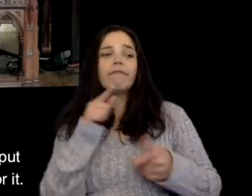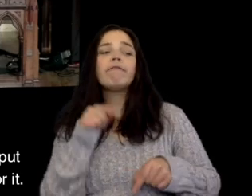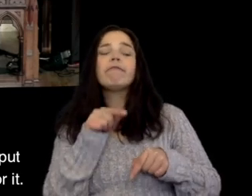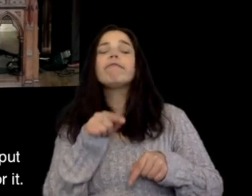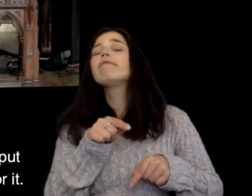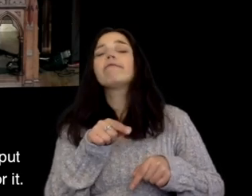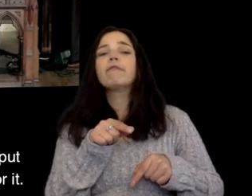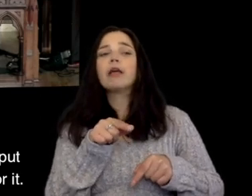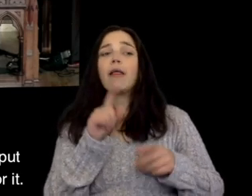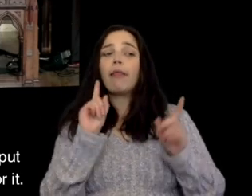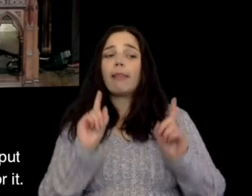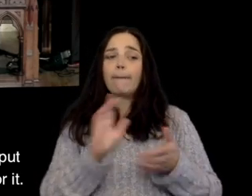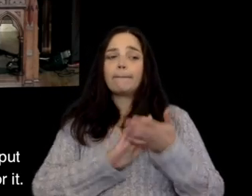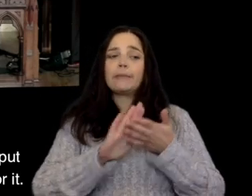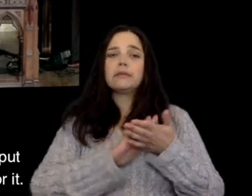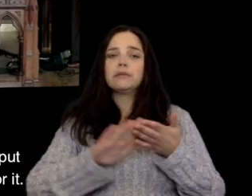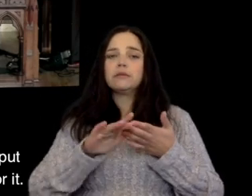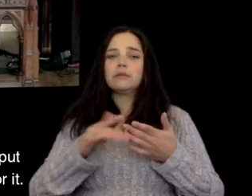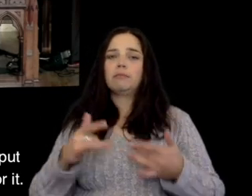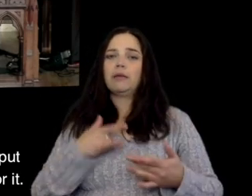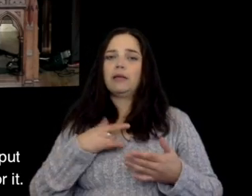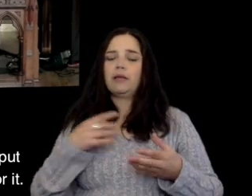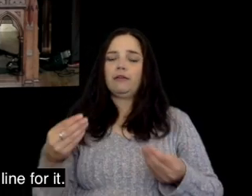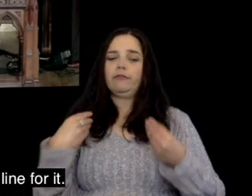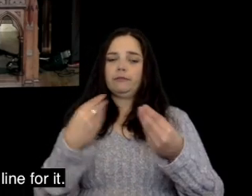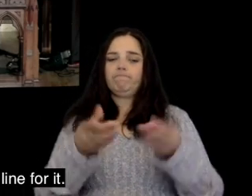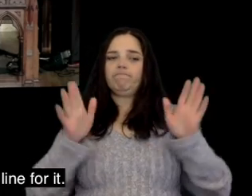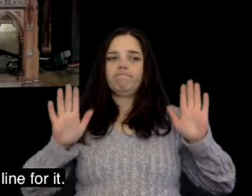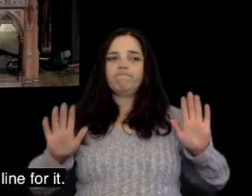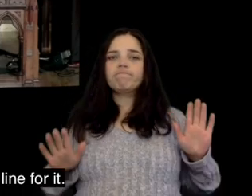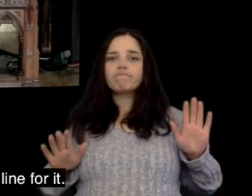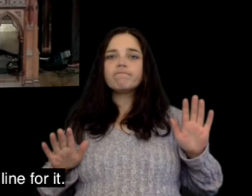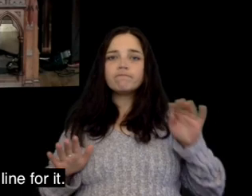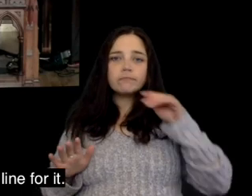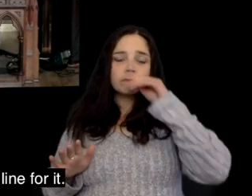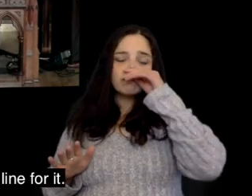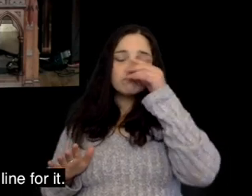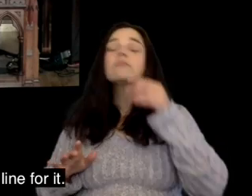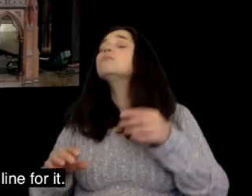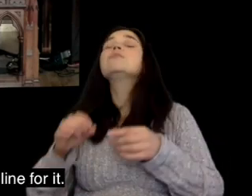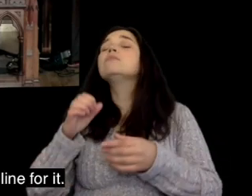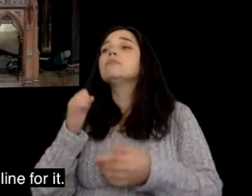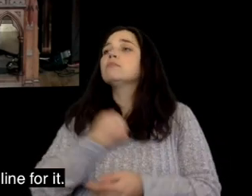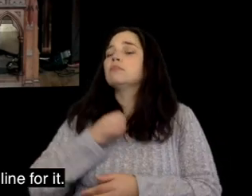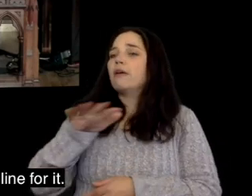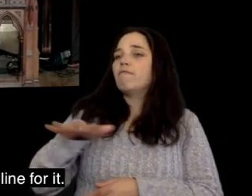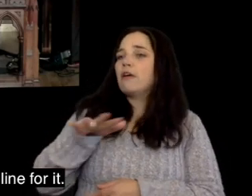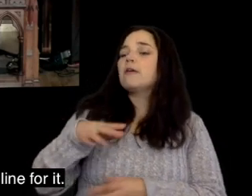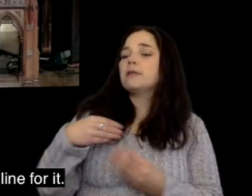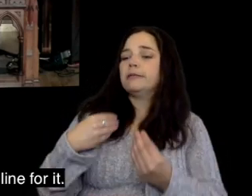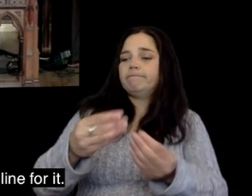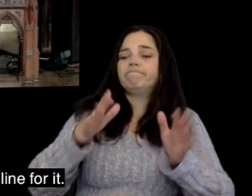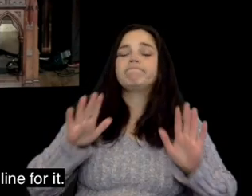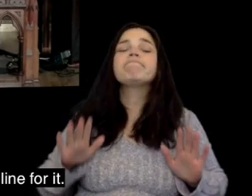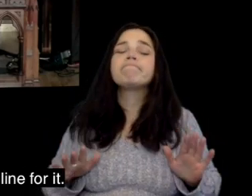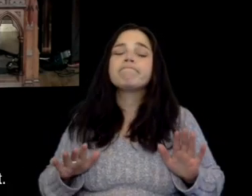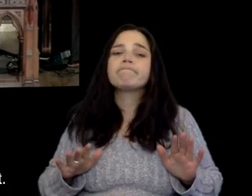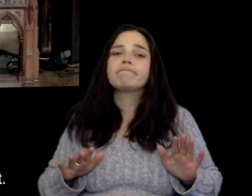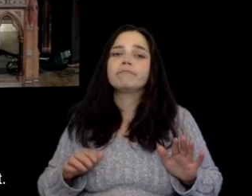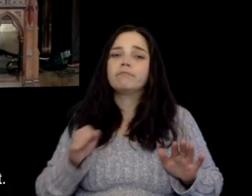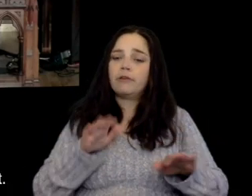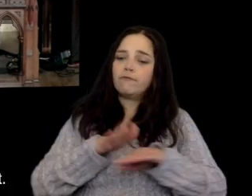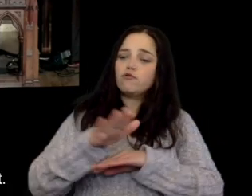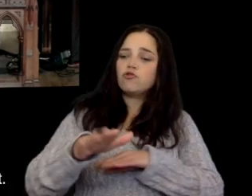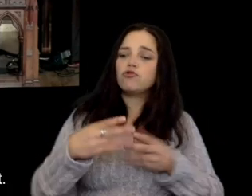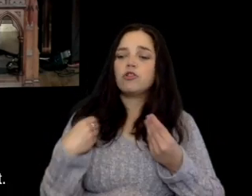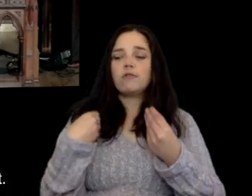believe these things, and therefore I will put my life on the line for it. I will put my family on the line for it. I will